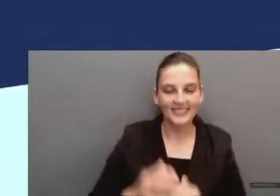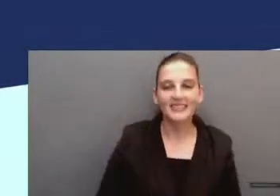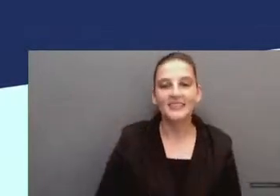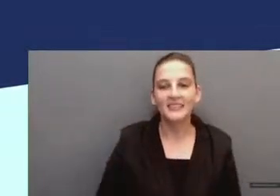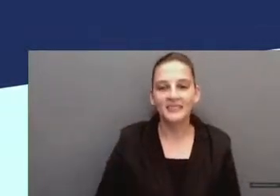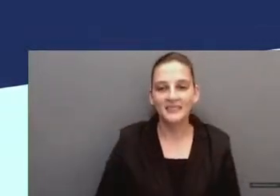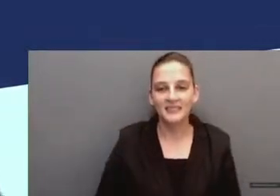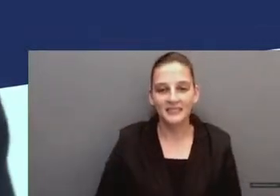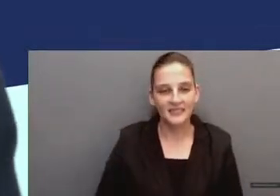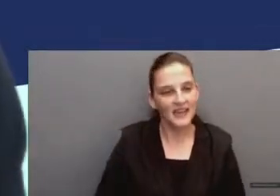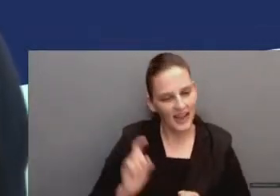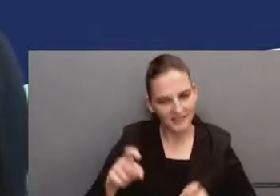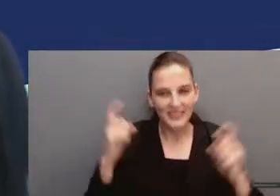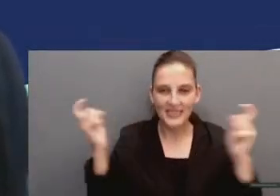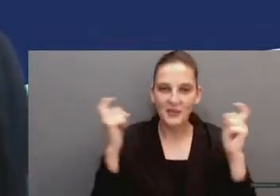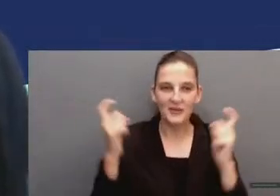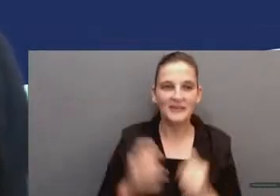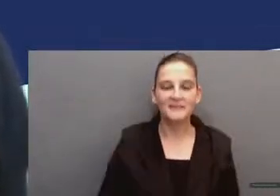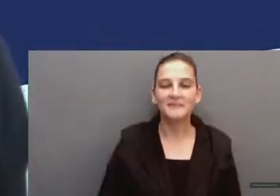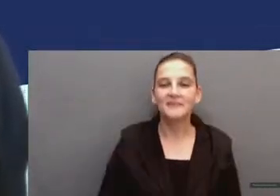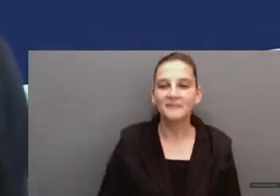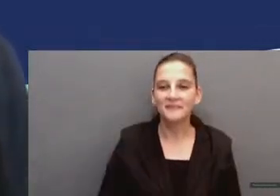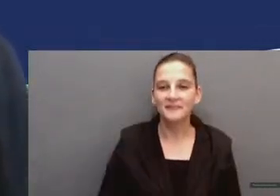Yes. We have to celebrate. So